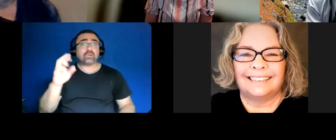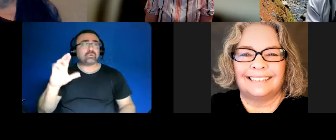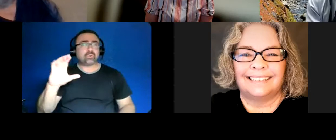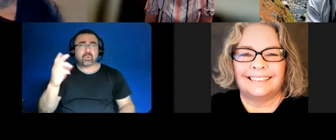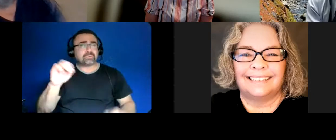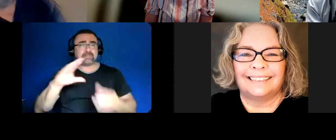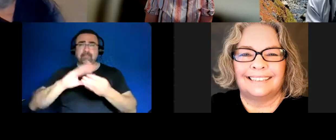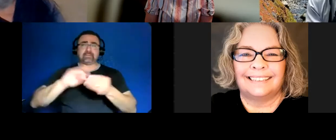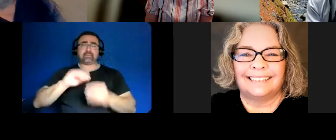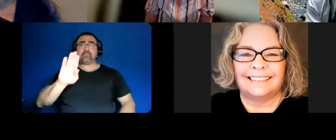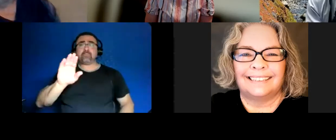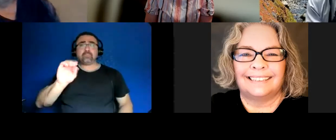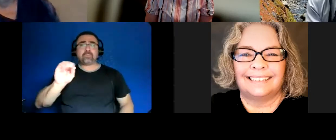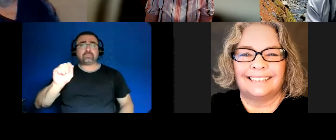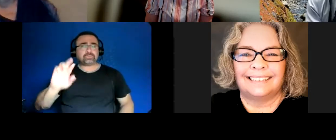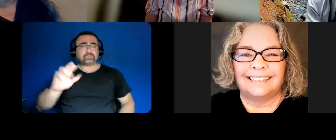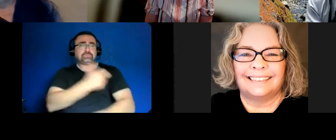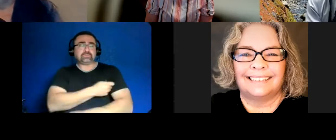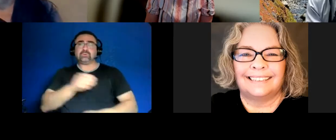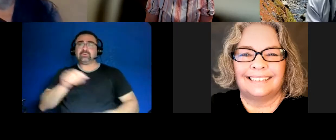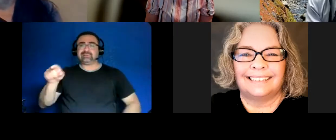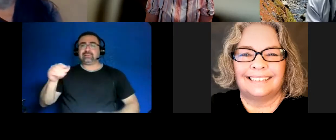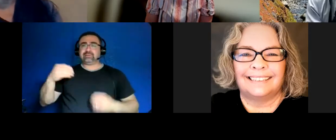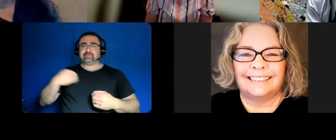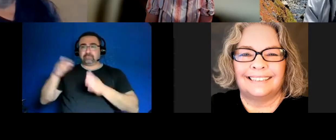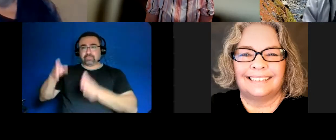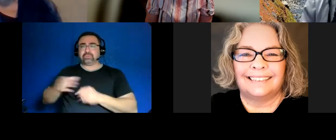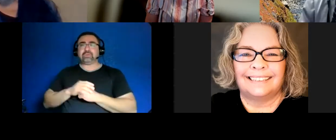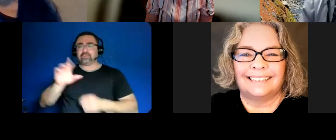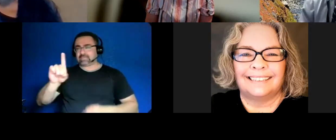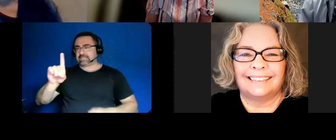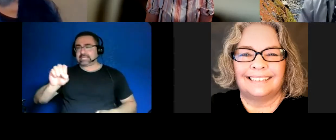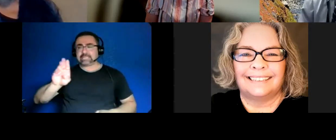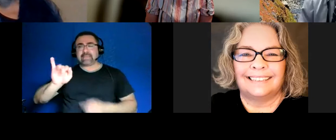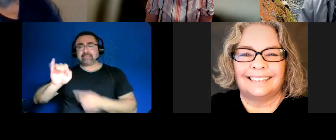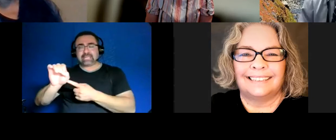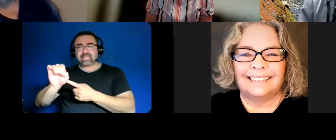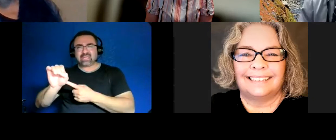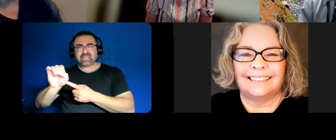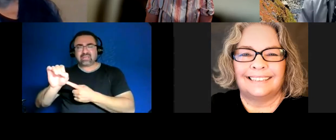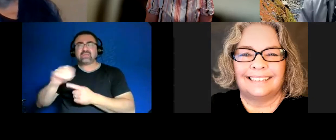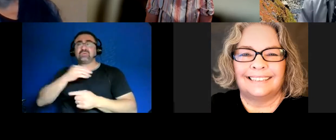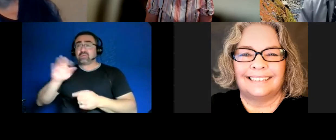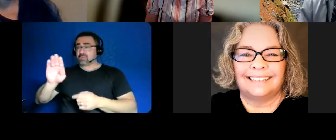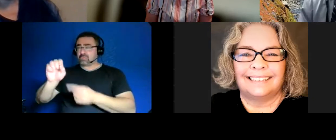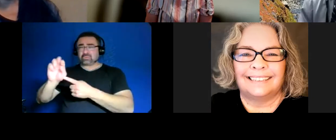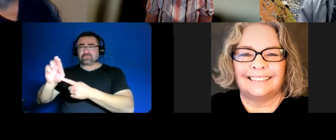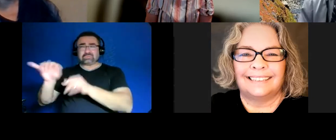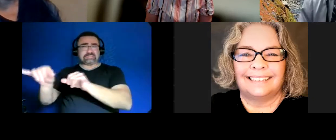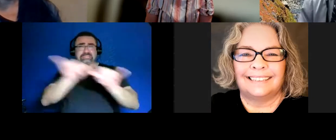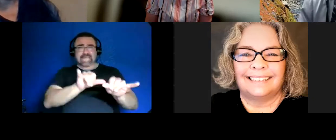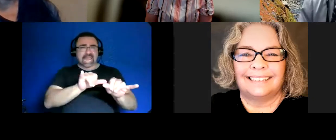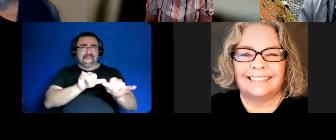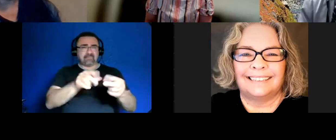shots. Debbie's wondering if the formula in the booster shot is the same as the first two shots, or has it been changed to deal with the